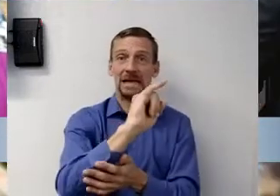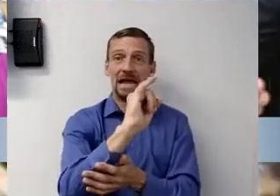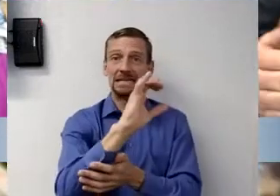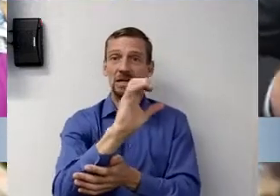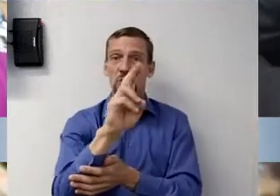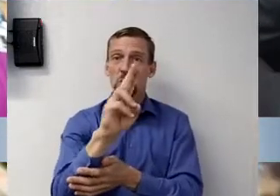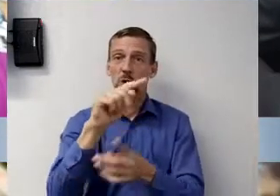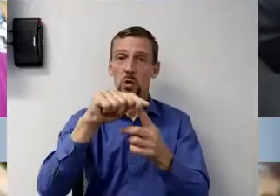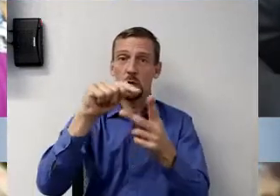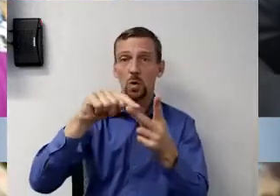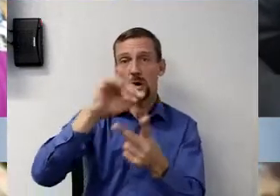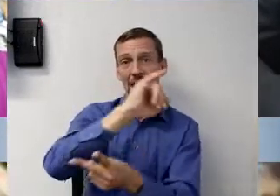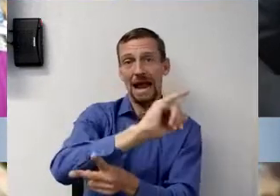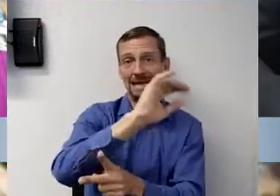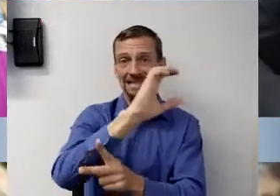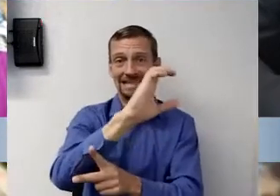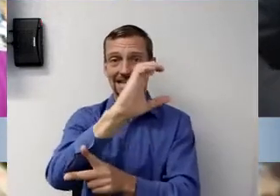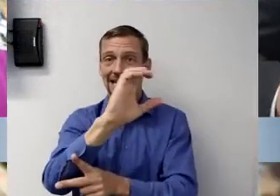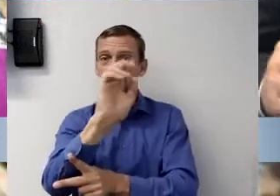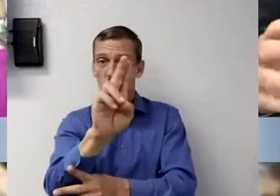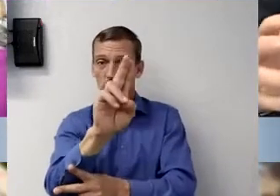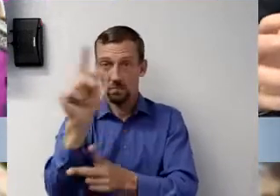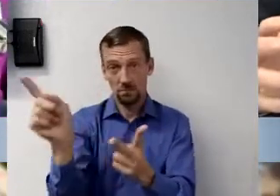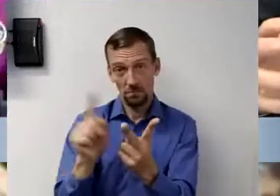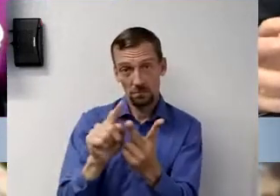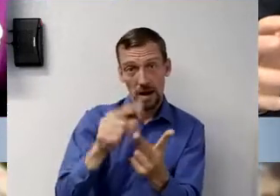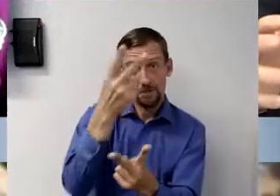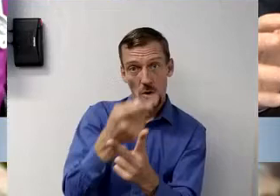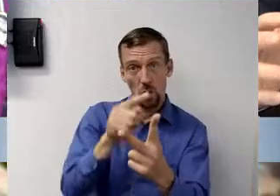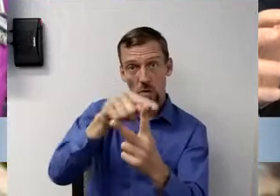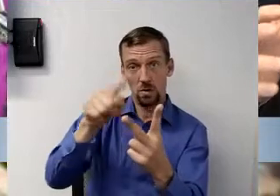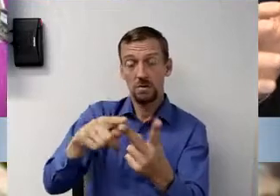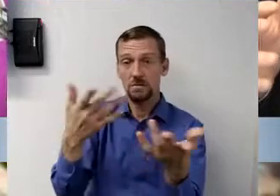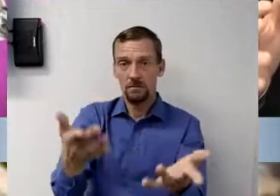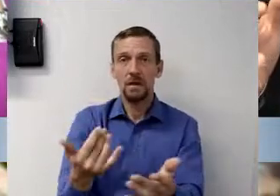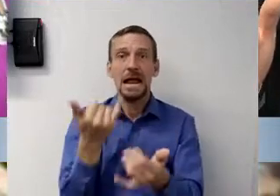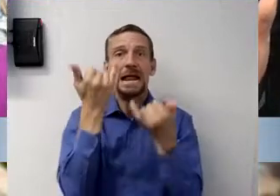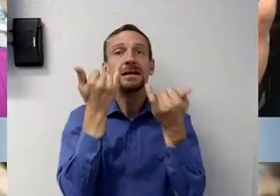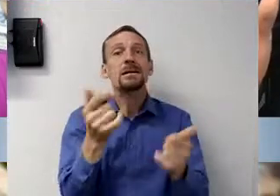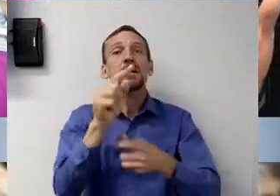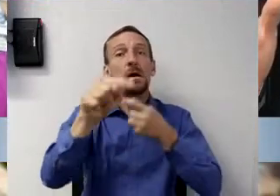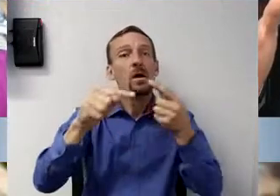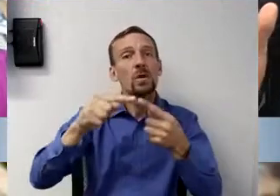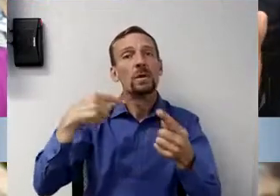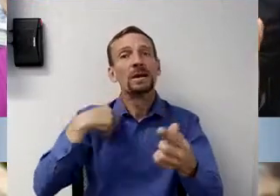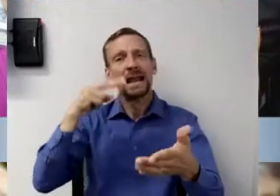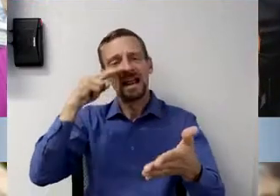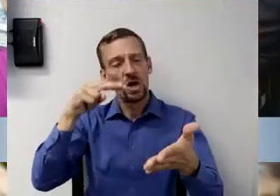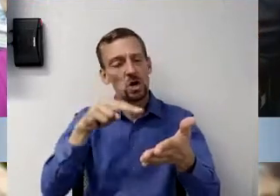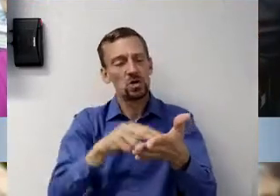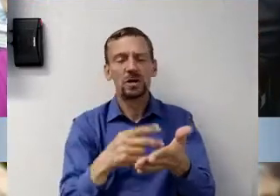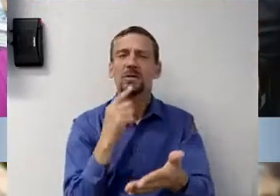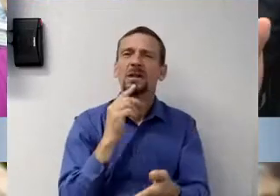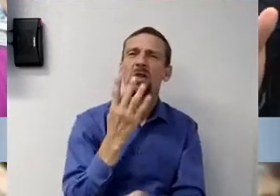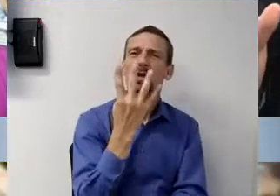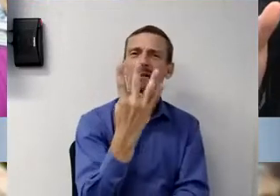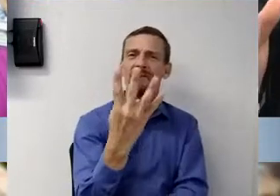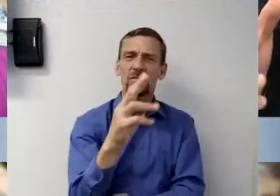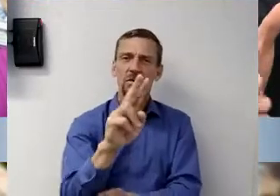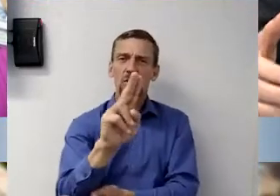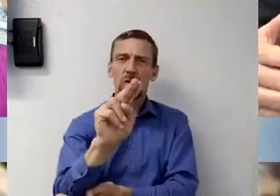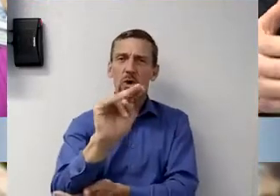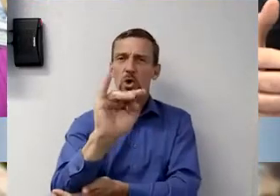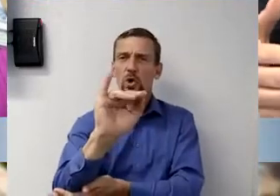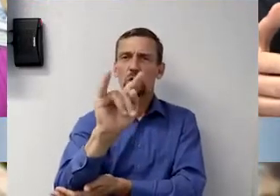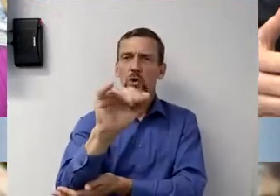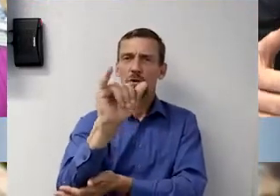the ICCU. And then when I look at just say the 4 units that now are